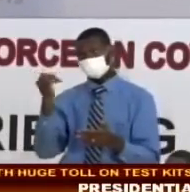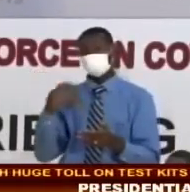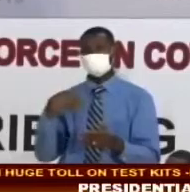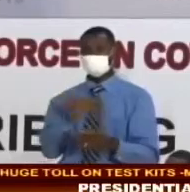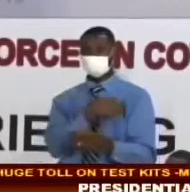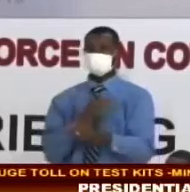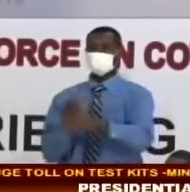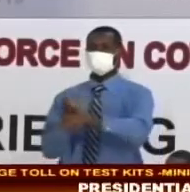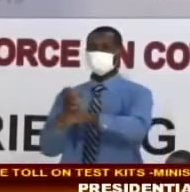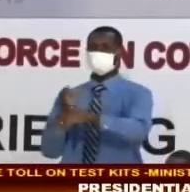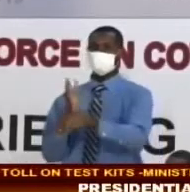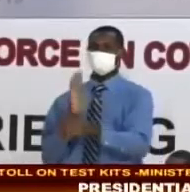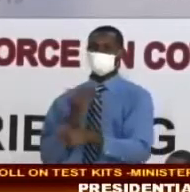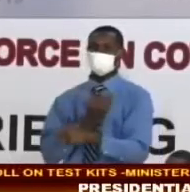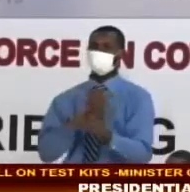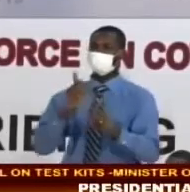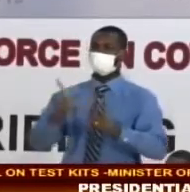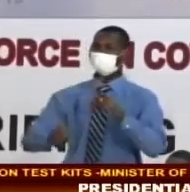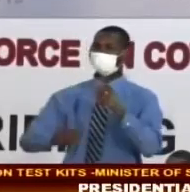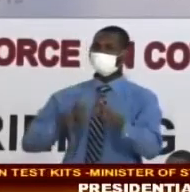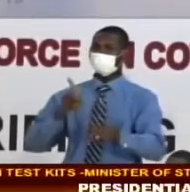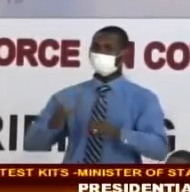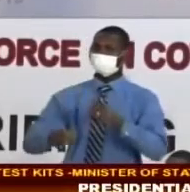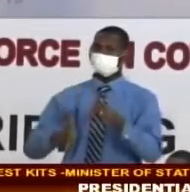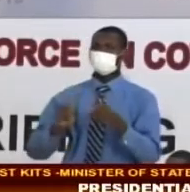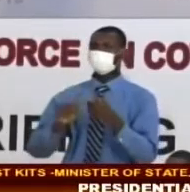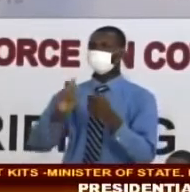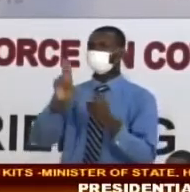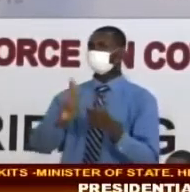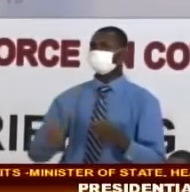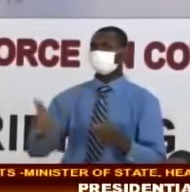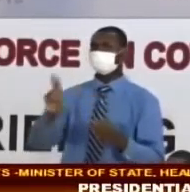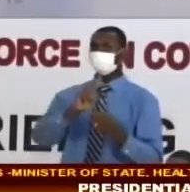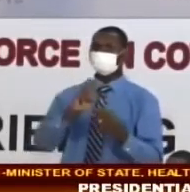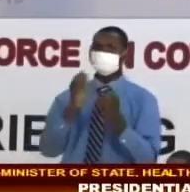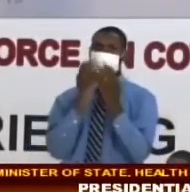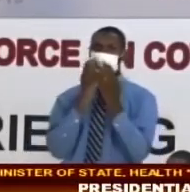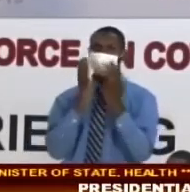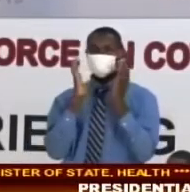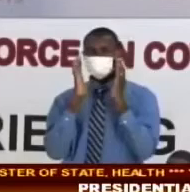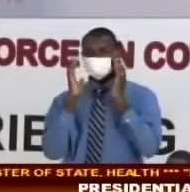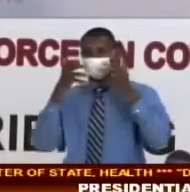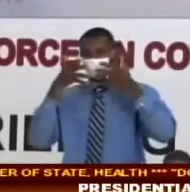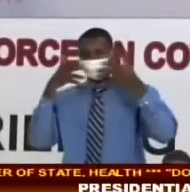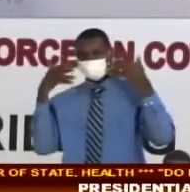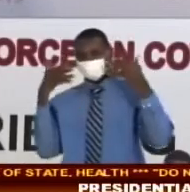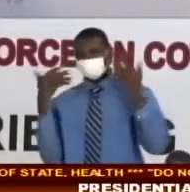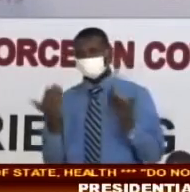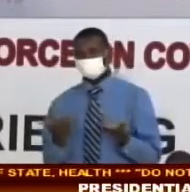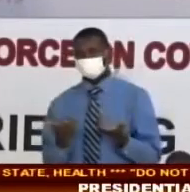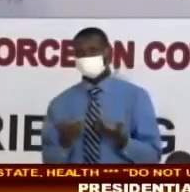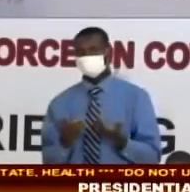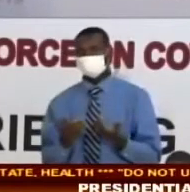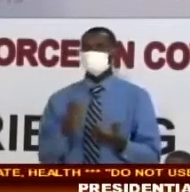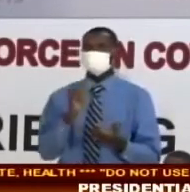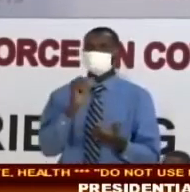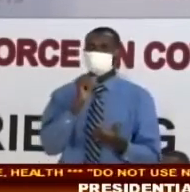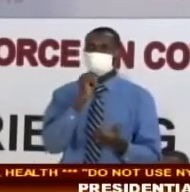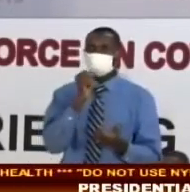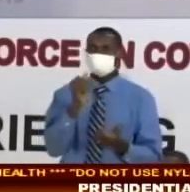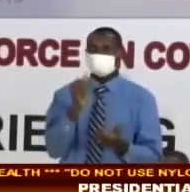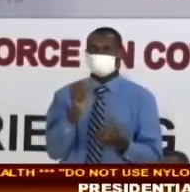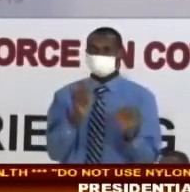advise our people to use a face mask, and that it doesn't have to be the regular